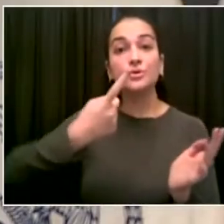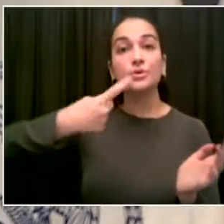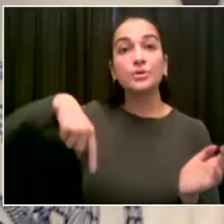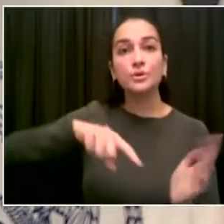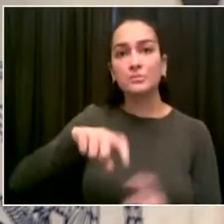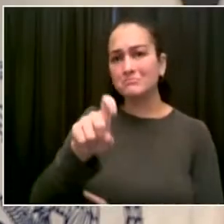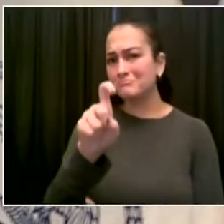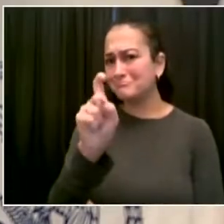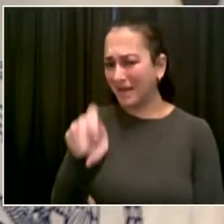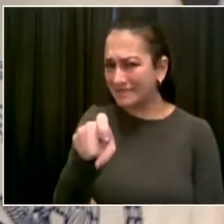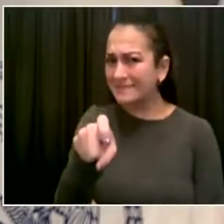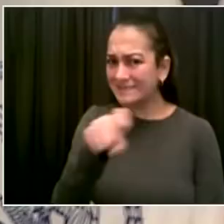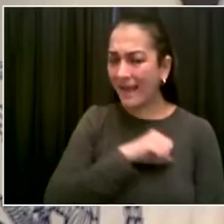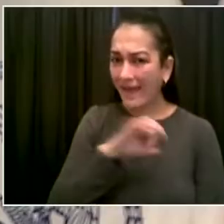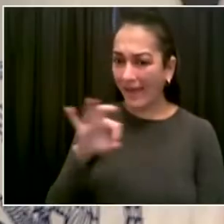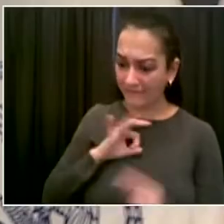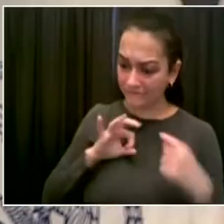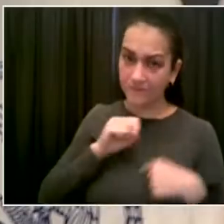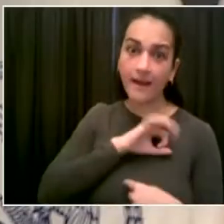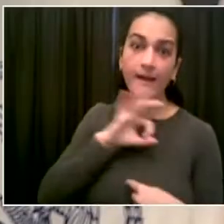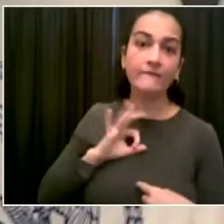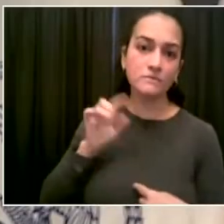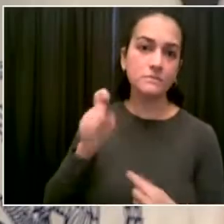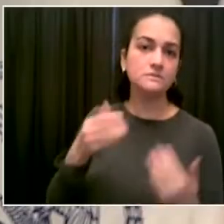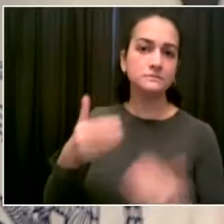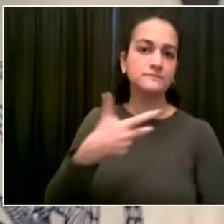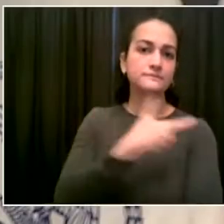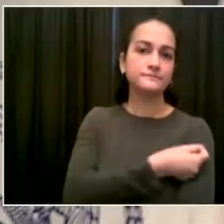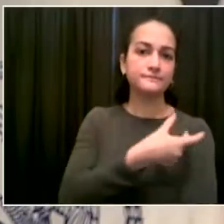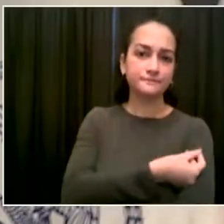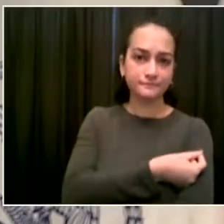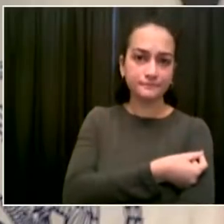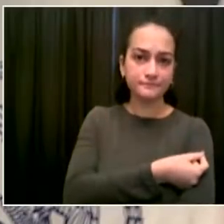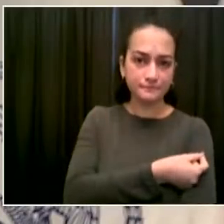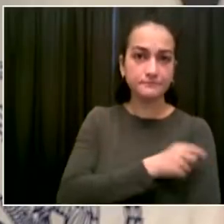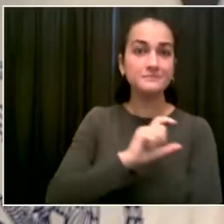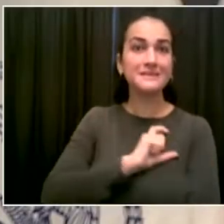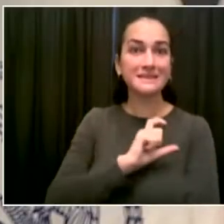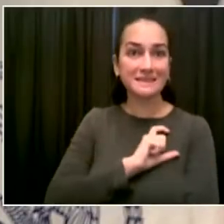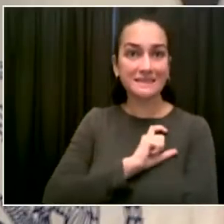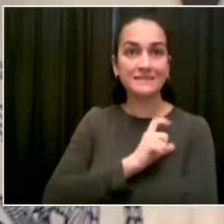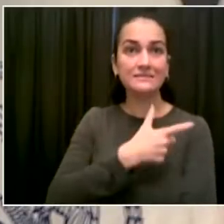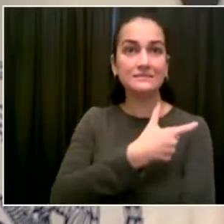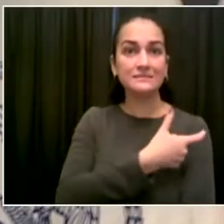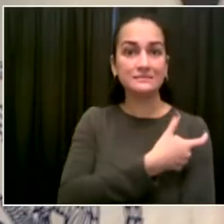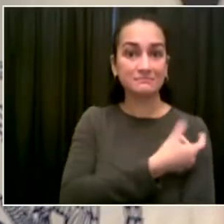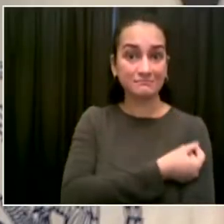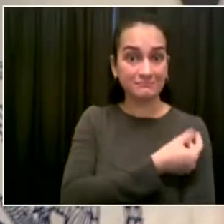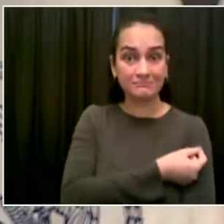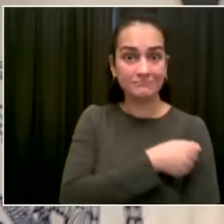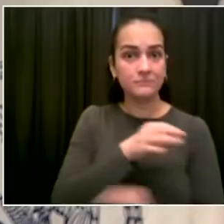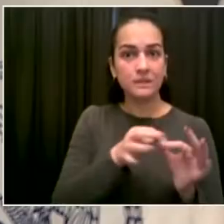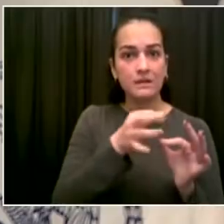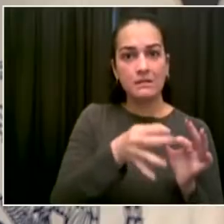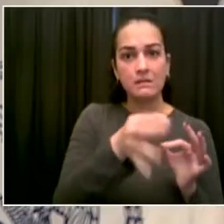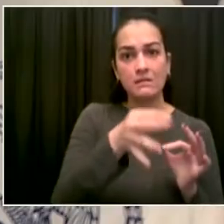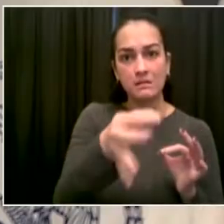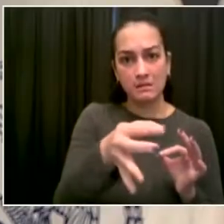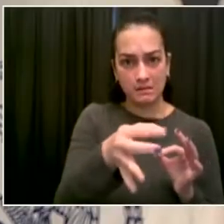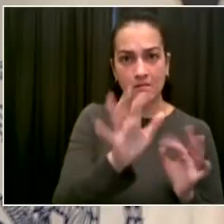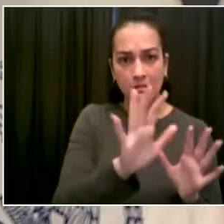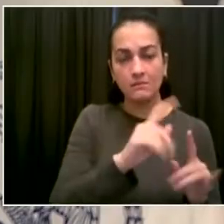population. So we need to finish that out. We can do that by December 1st. But the overall reality of